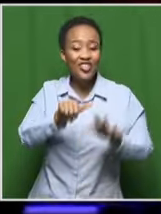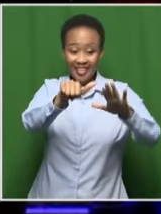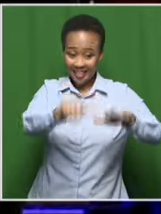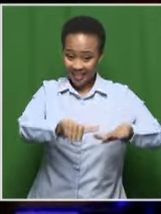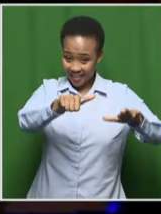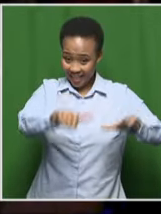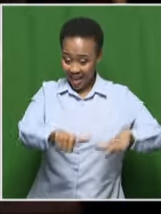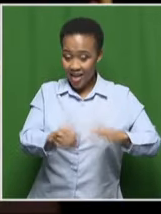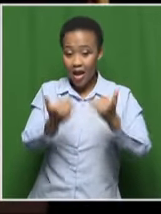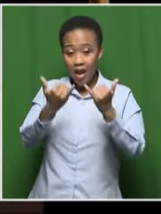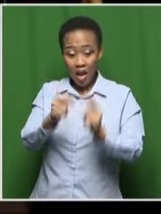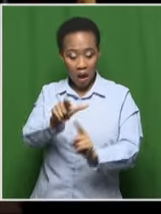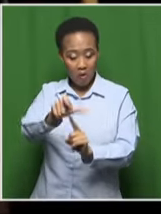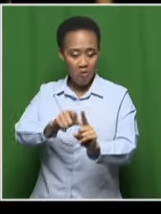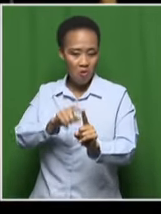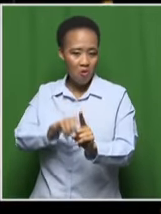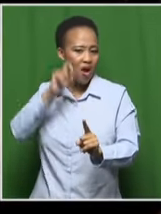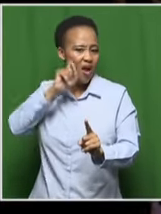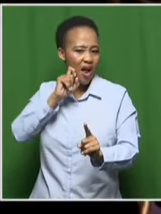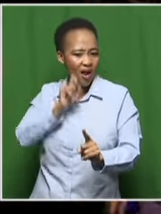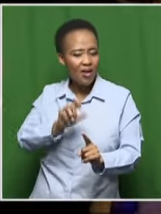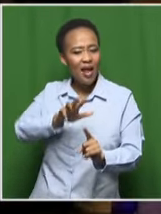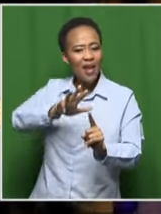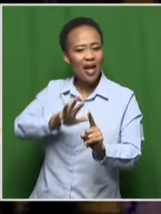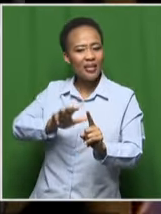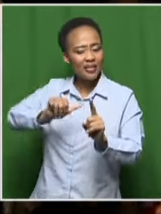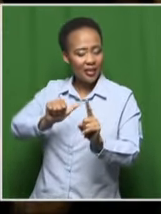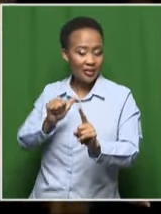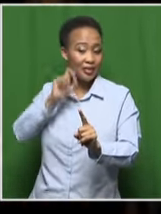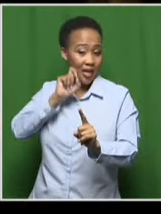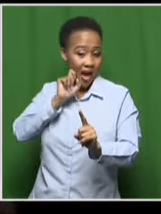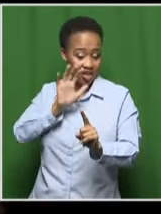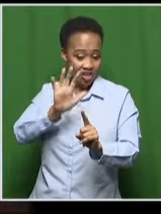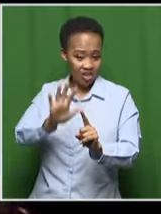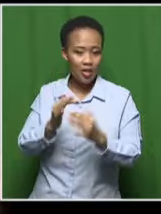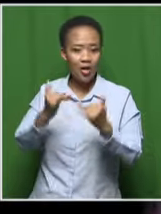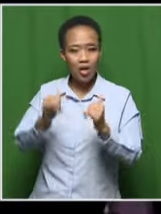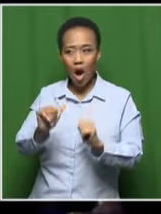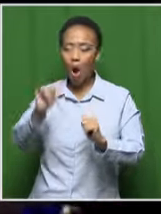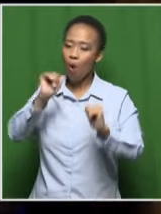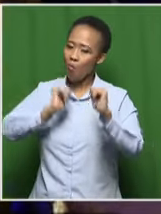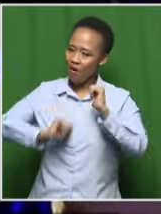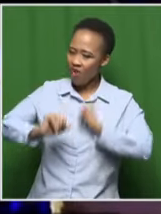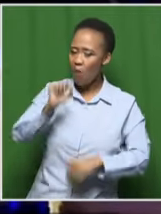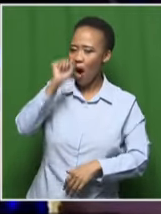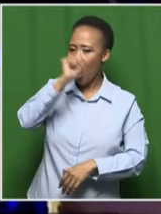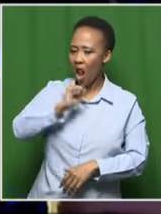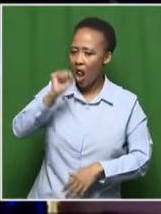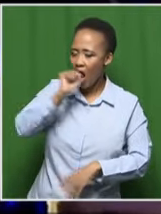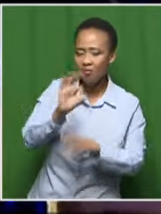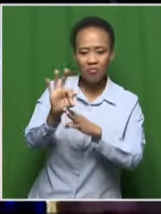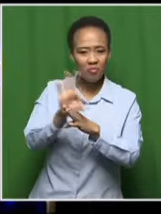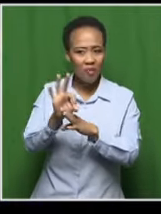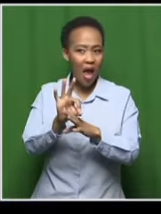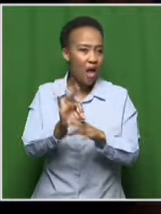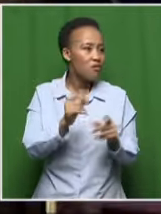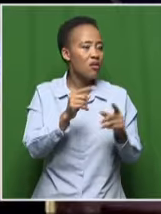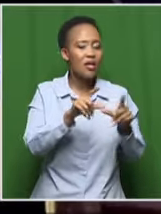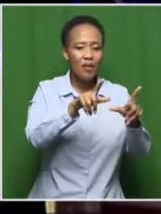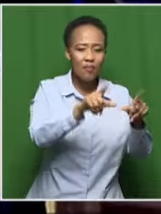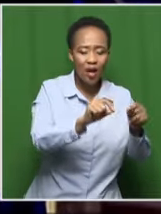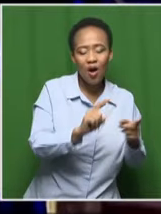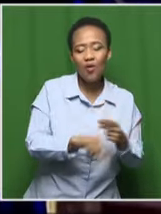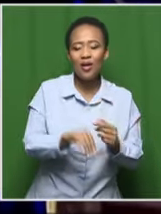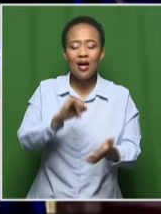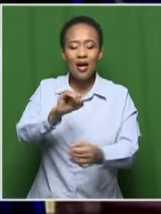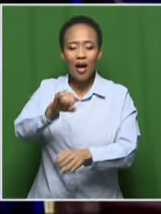old. The event to honor Ibrahim coincides with a series of performances planned for Cape Town, Gauteng, and New